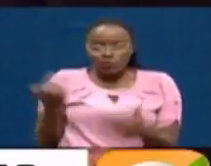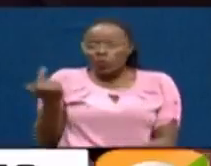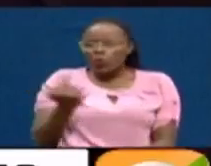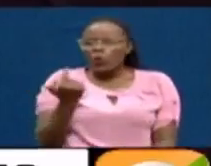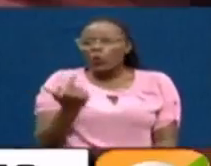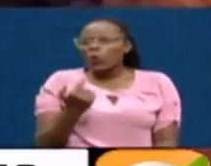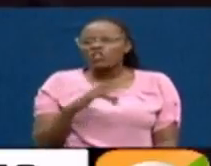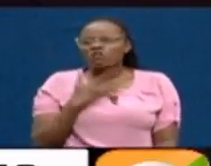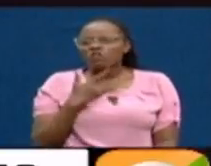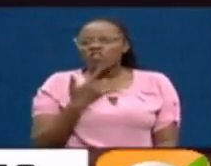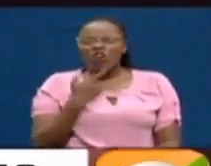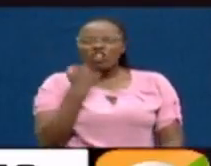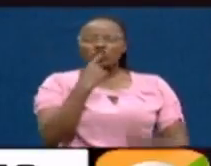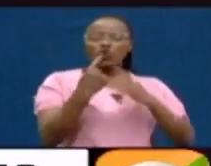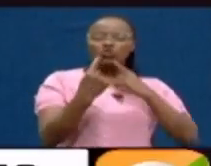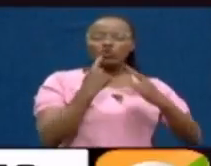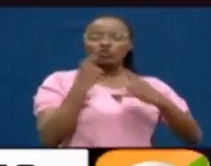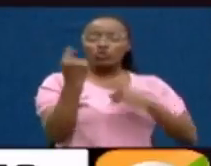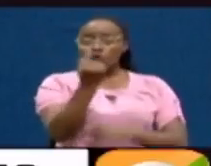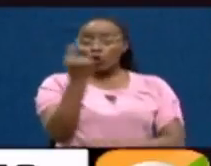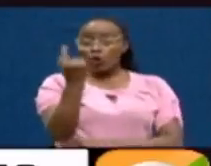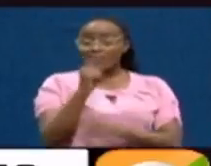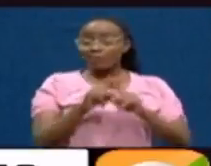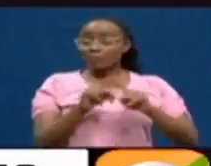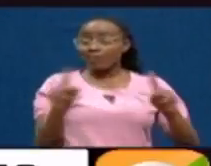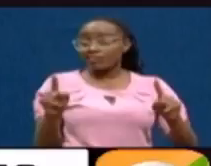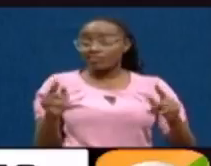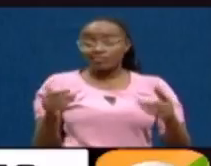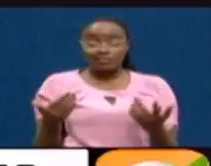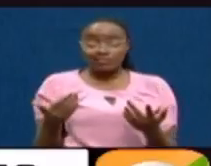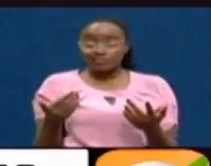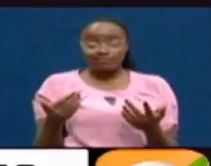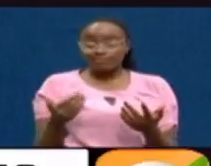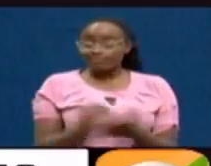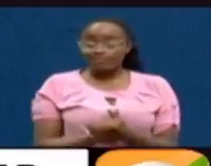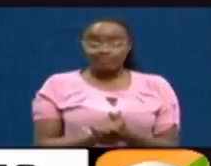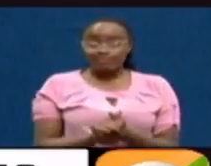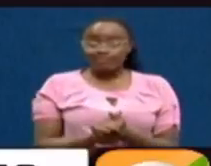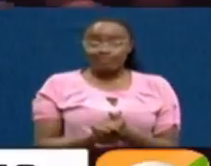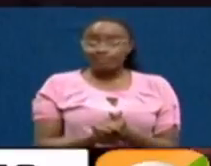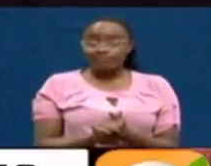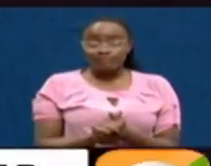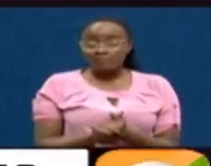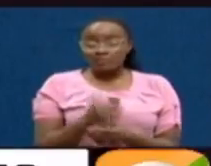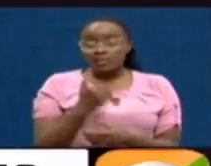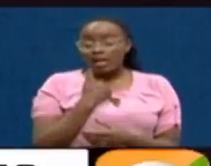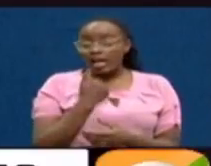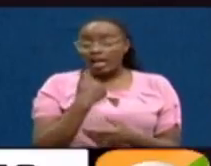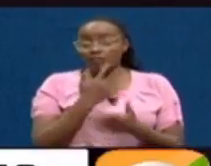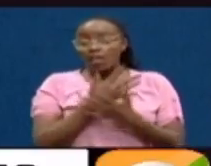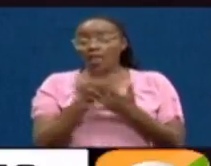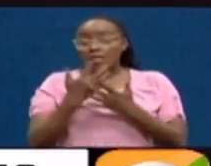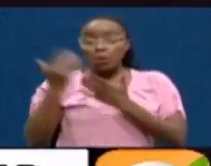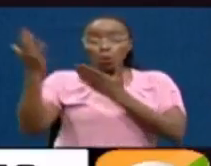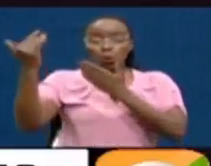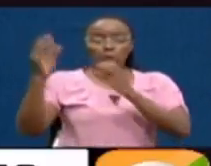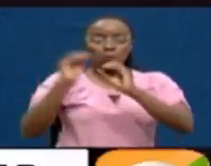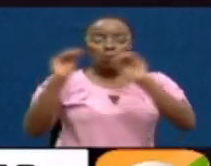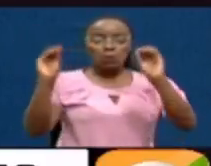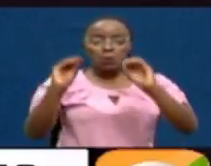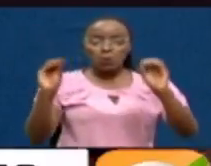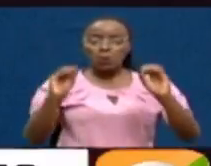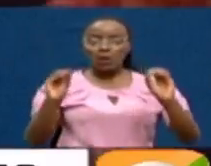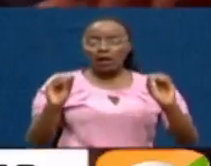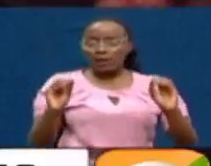us ranting and ranting and ranting, but there is no light at the end of the tunnel. And I